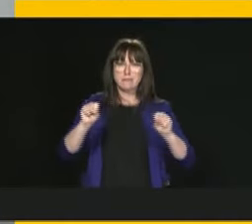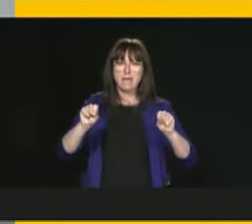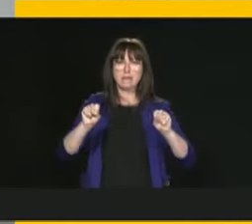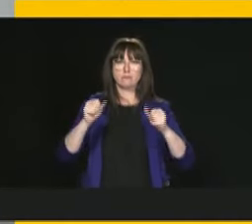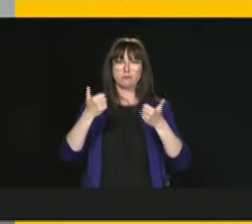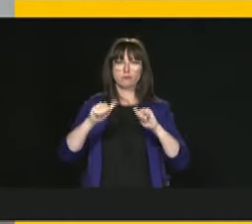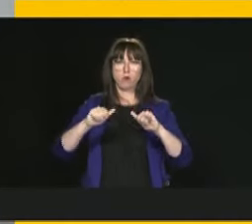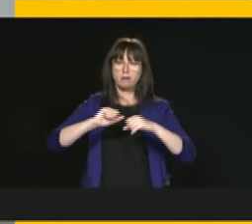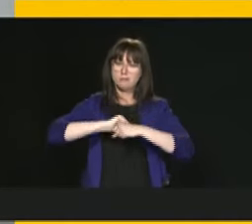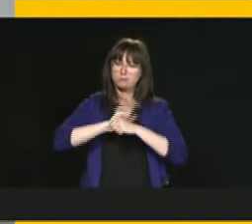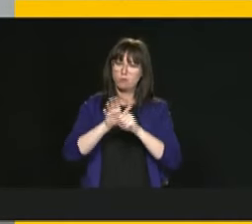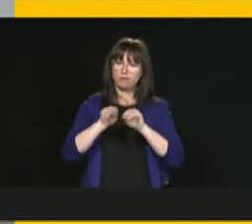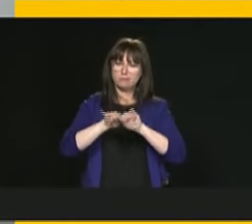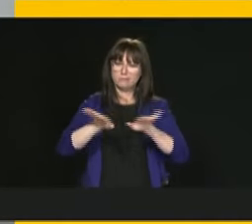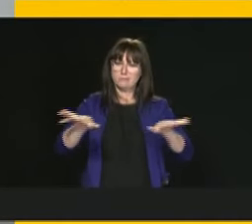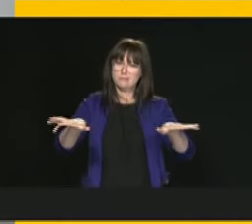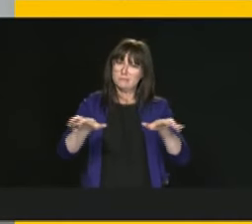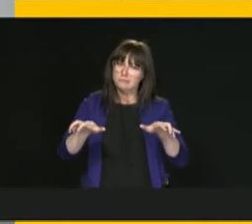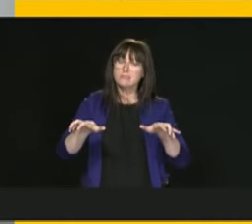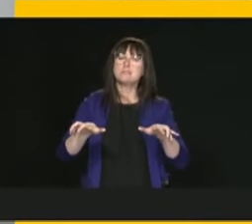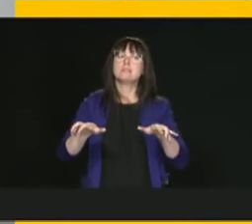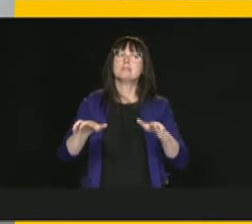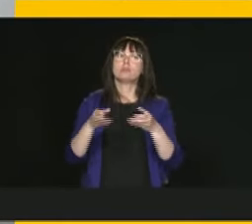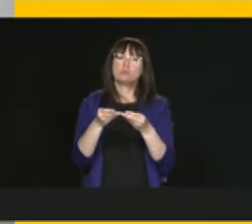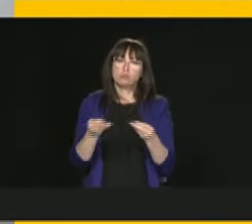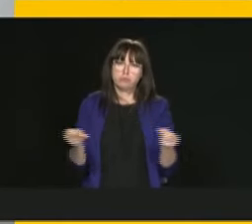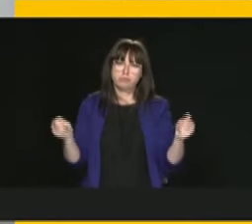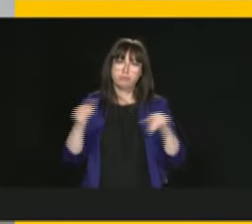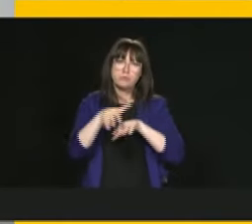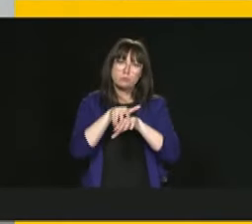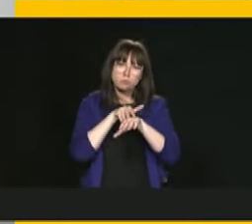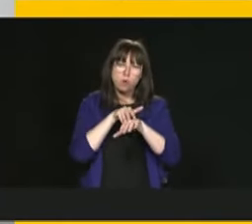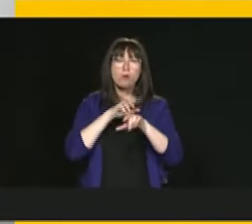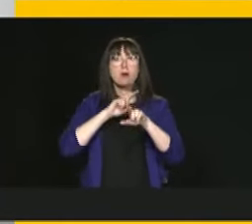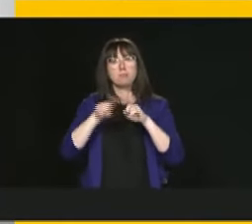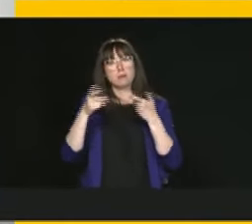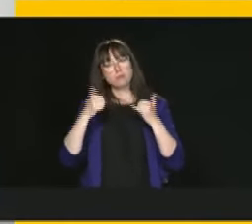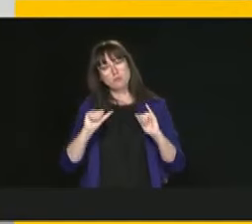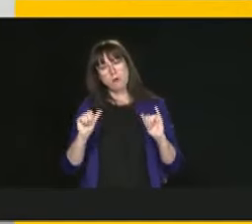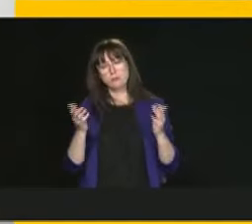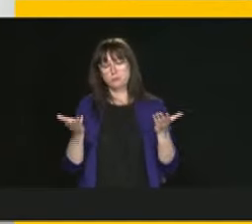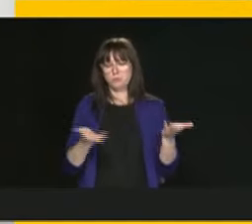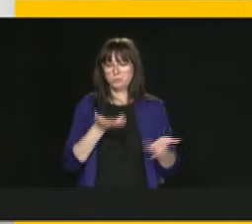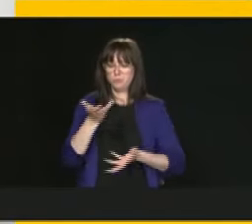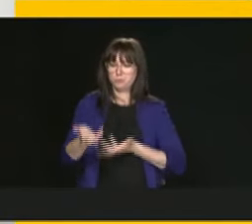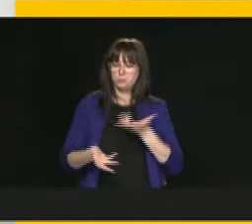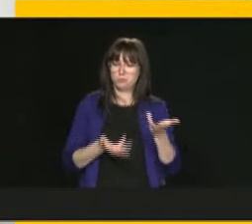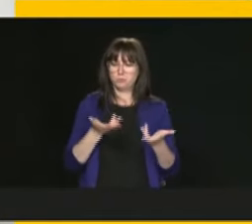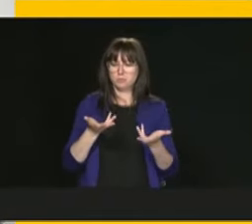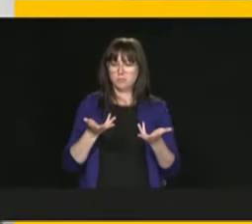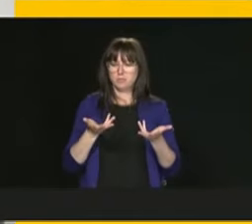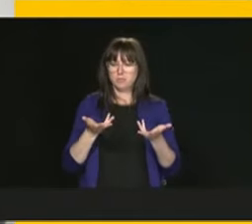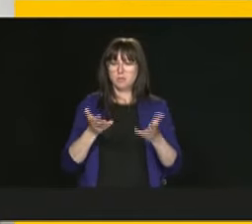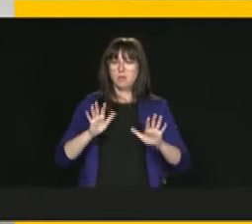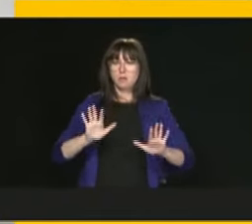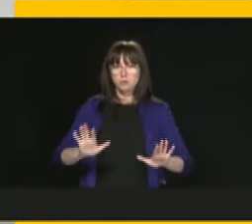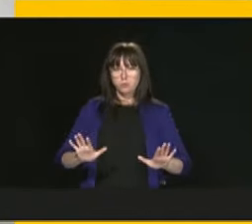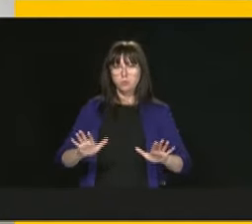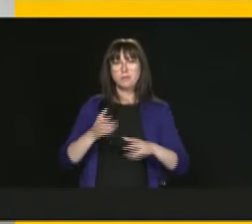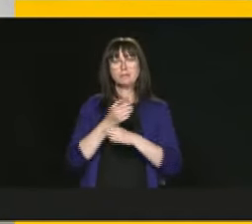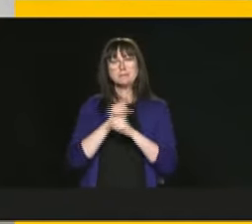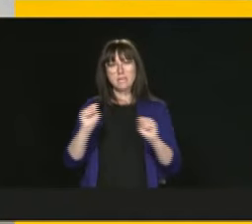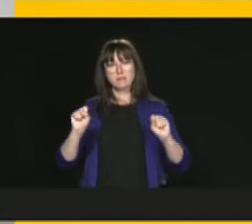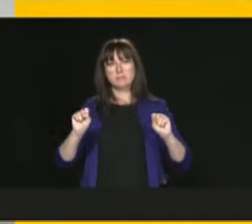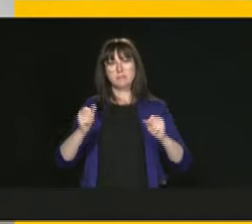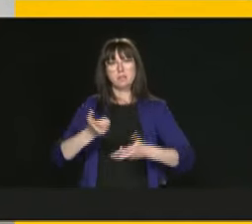the spread of COVID-19, while at the same time giving people the much-needed respite and safety